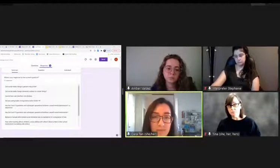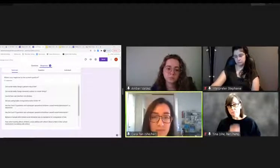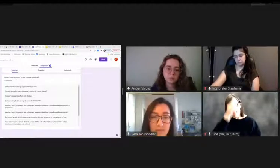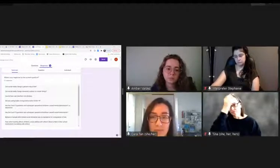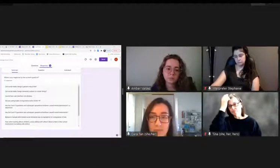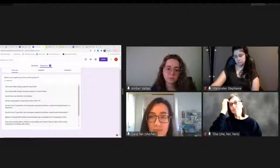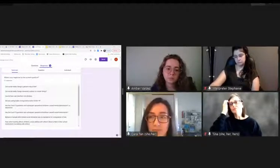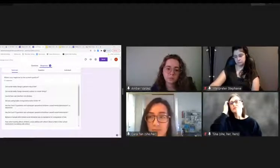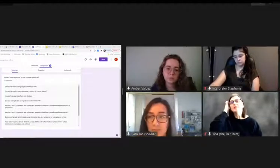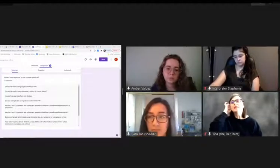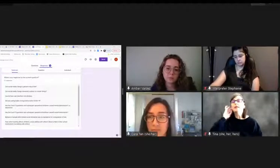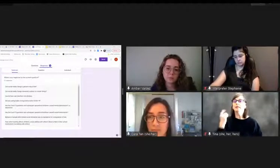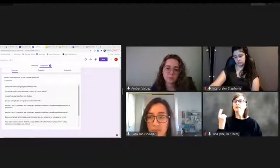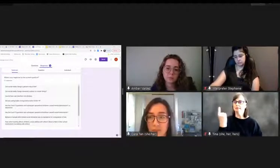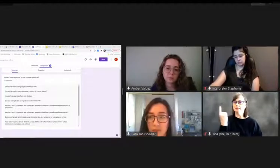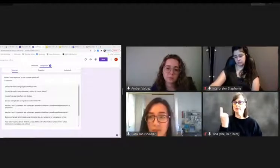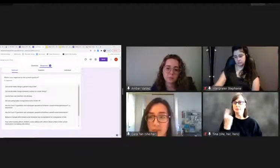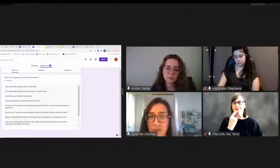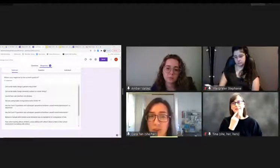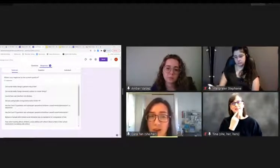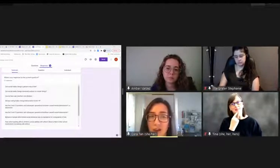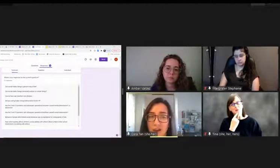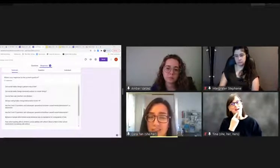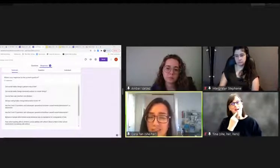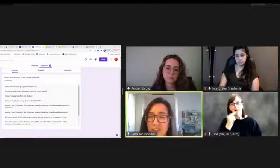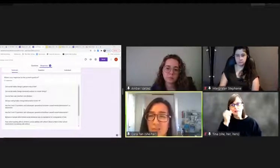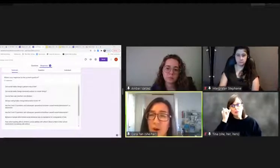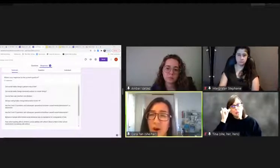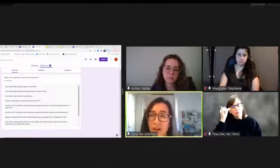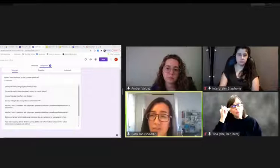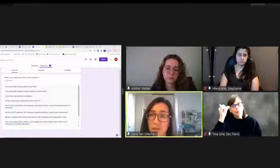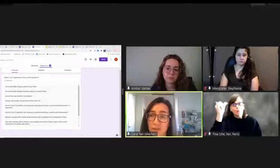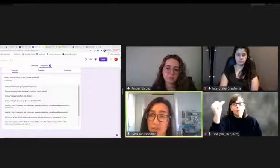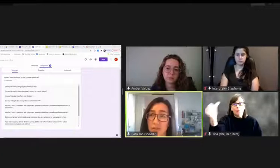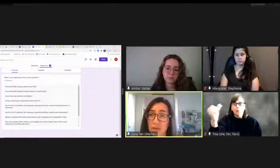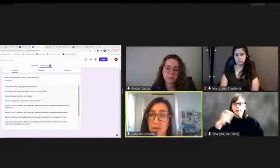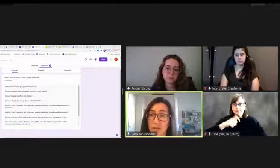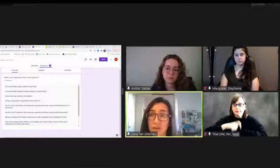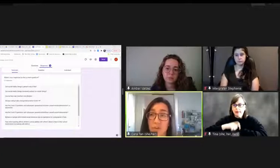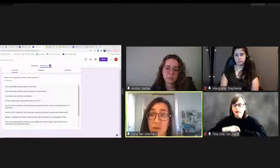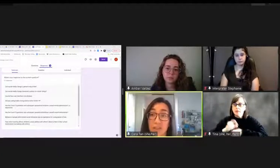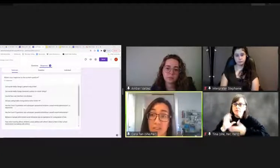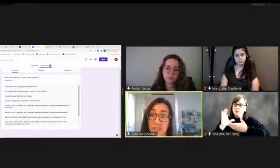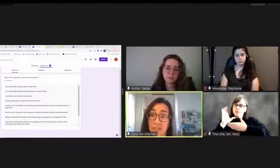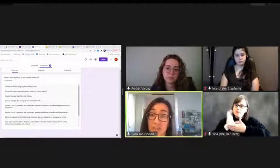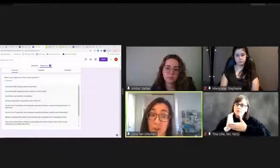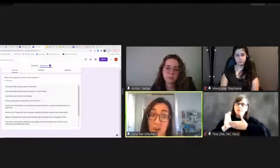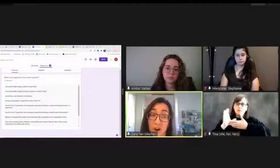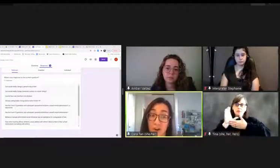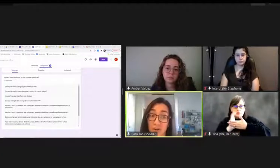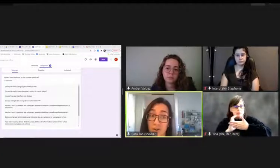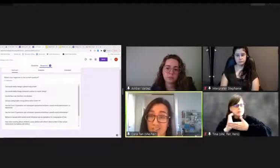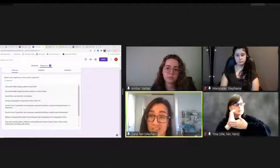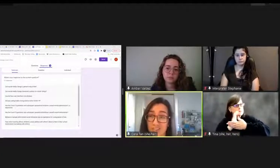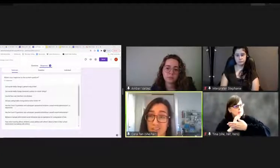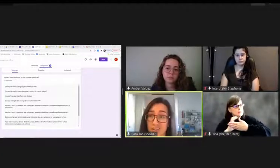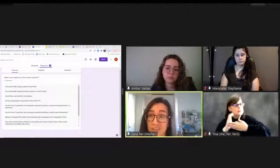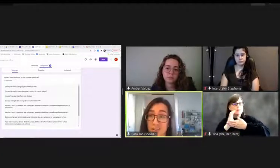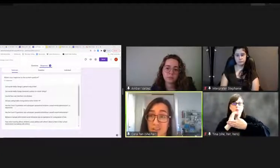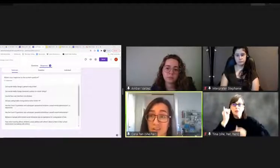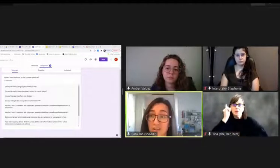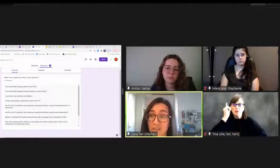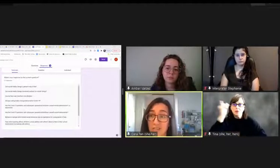It takes longer to observe. Yeah, I think that it's possible, but I think this is a much harder